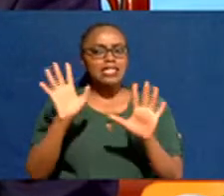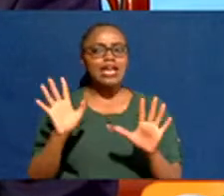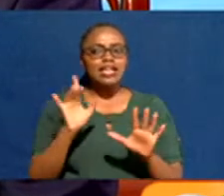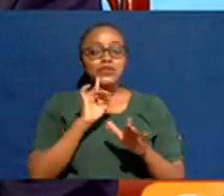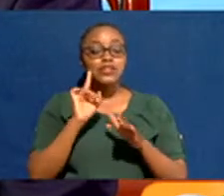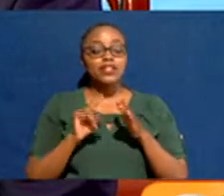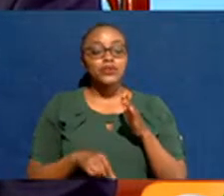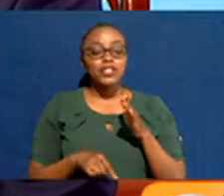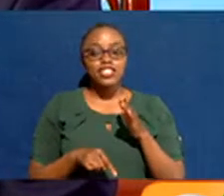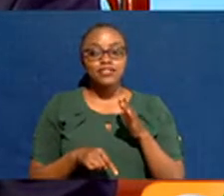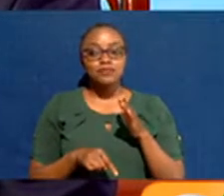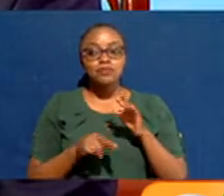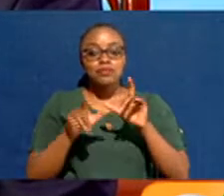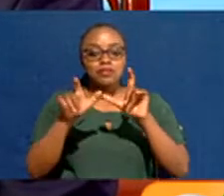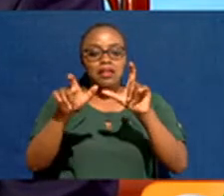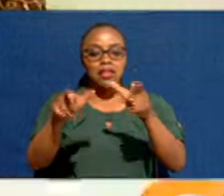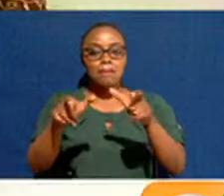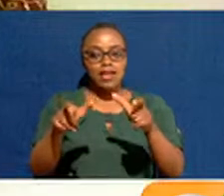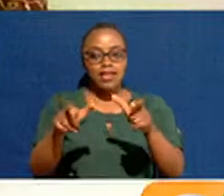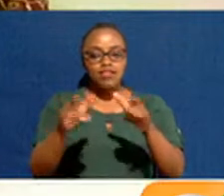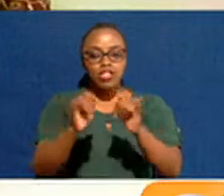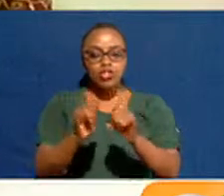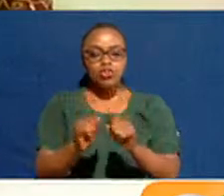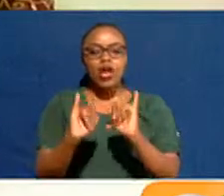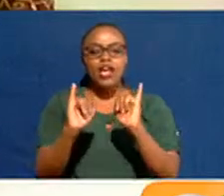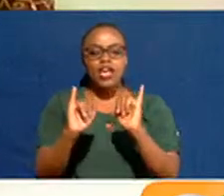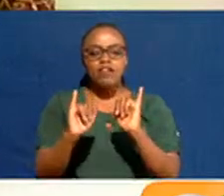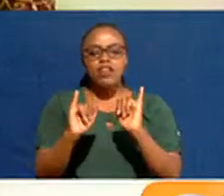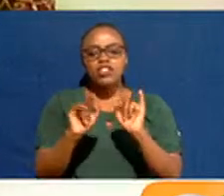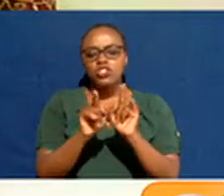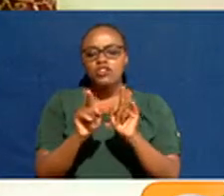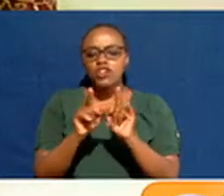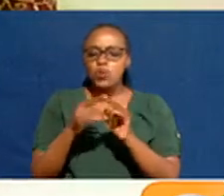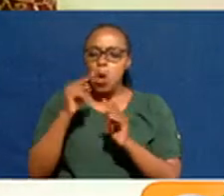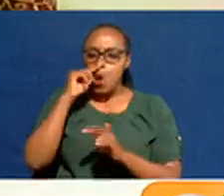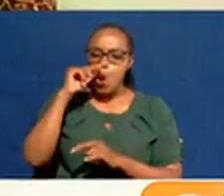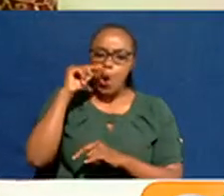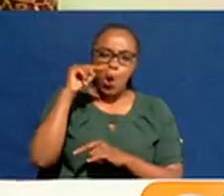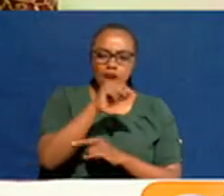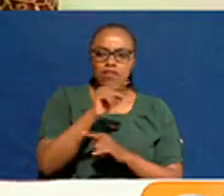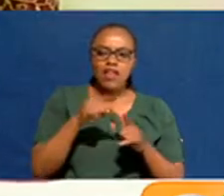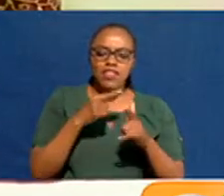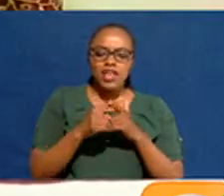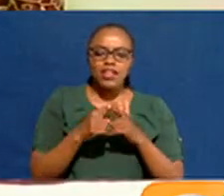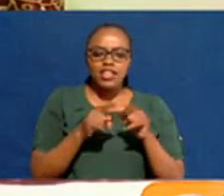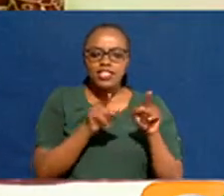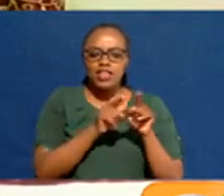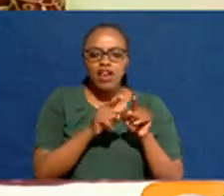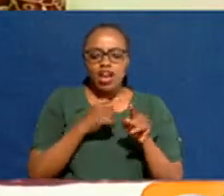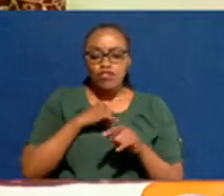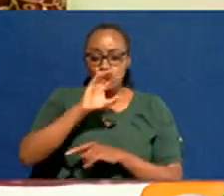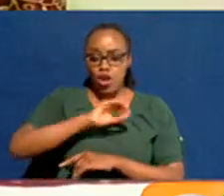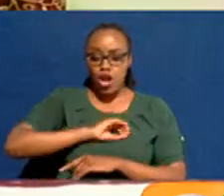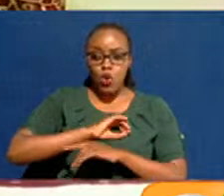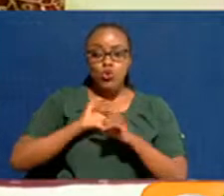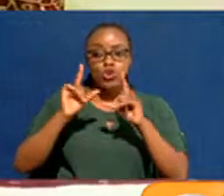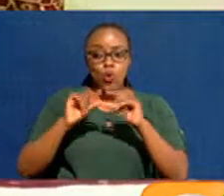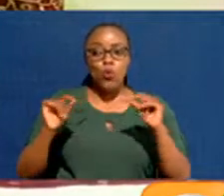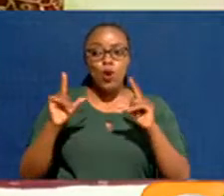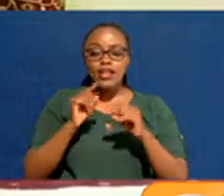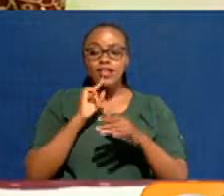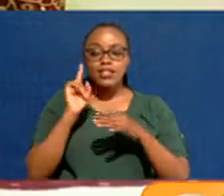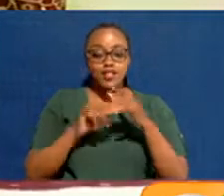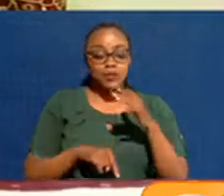That the media attempted to cross your path. You hammered them 9-0 in your own words. Yes. And